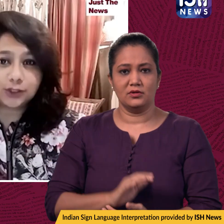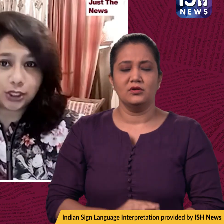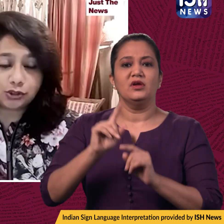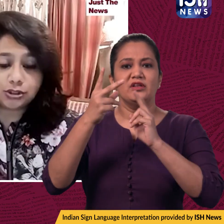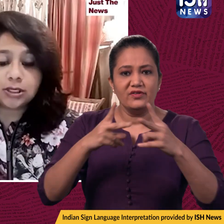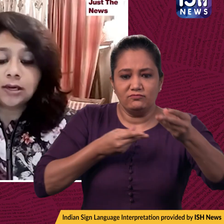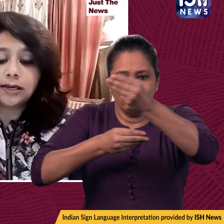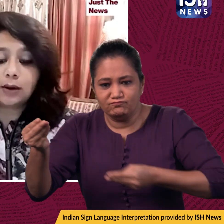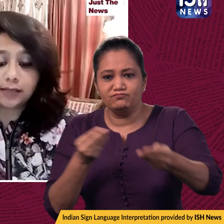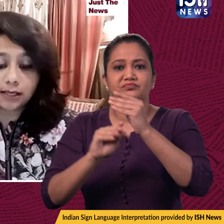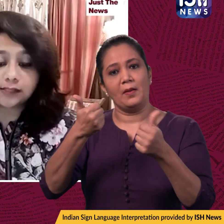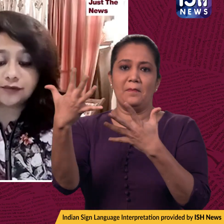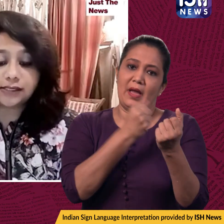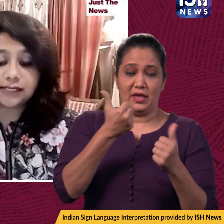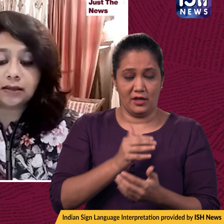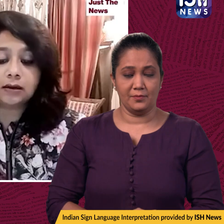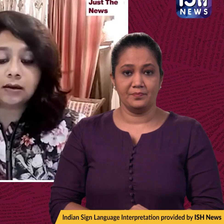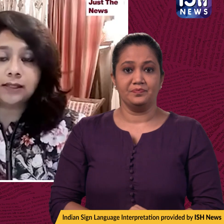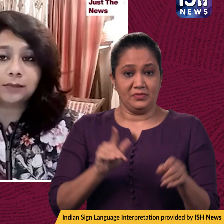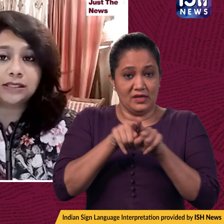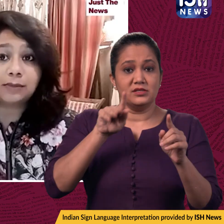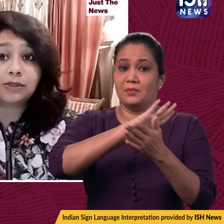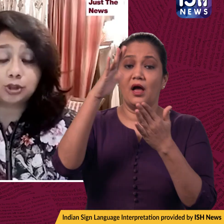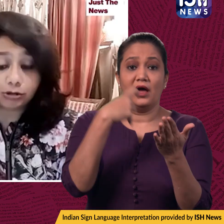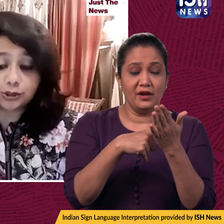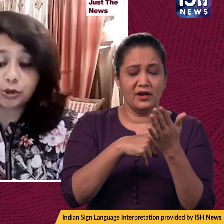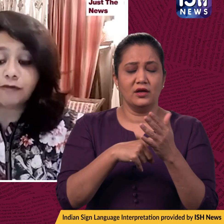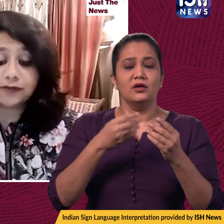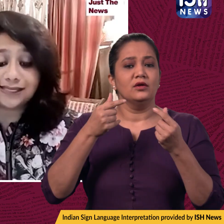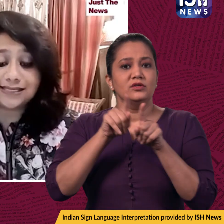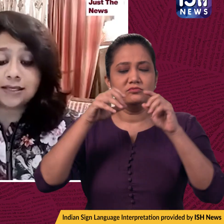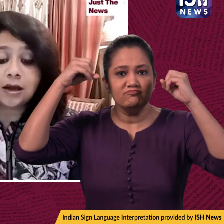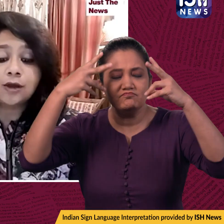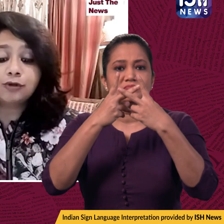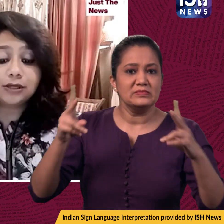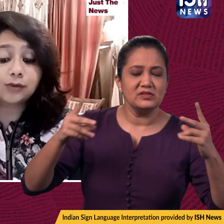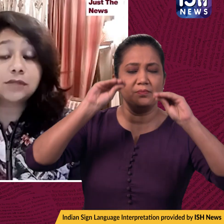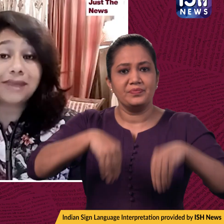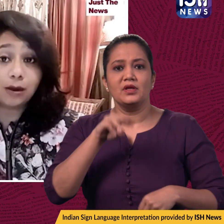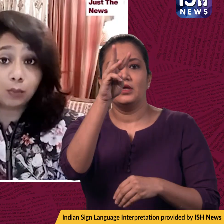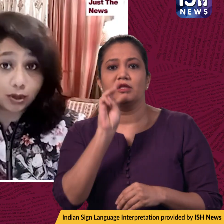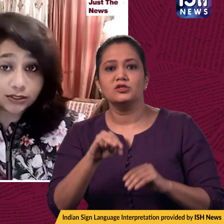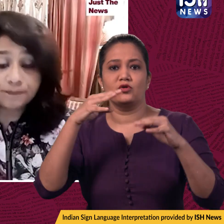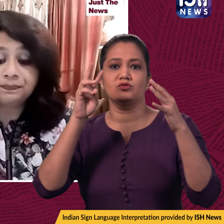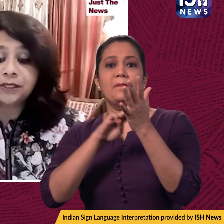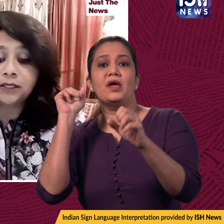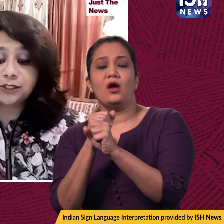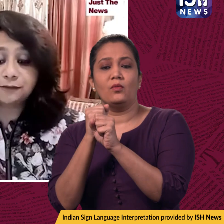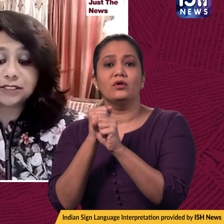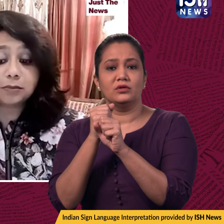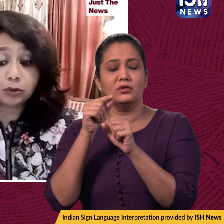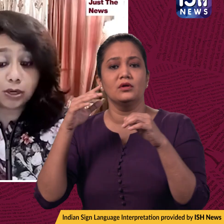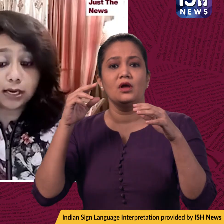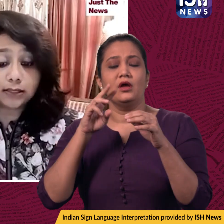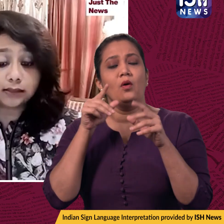energy exchanges. Now, Haryana is facing, in the meantime, a shortage of at least 3,000 megawatts.